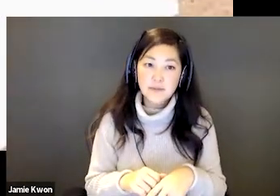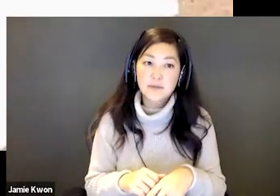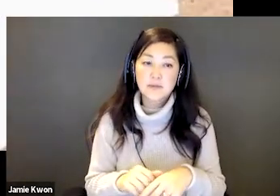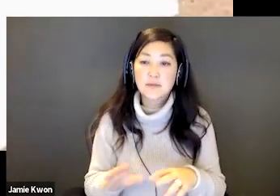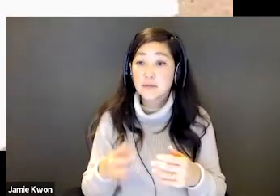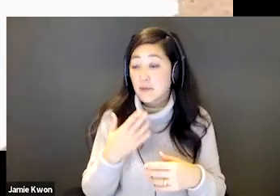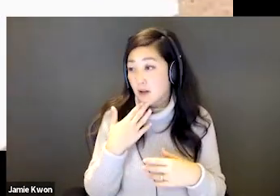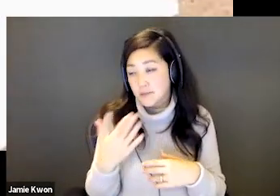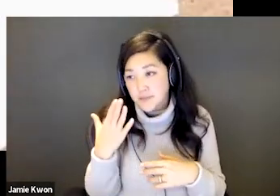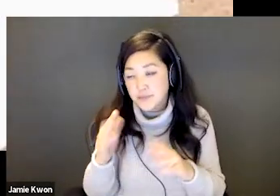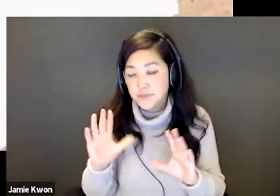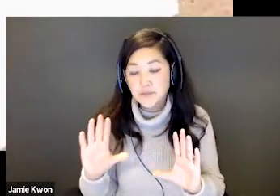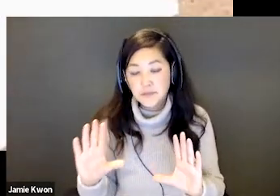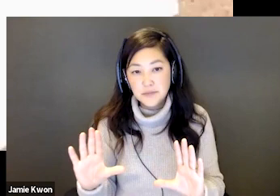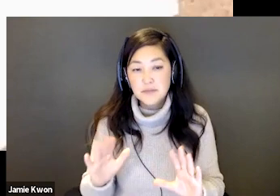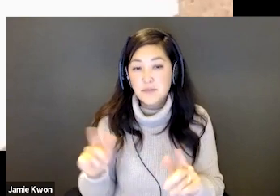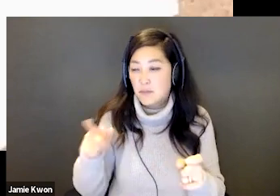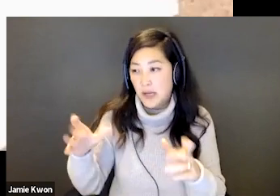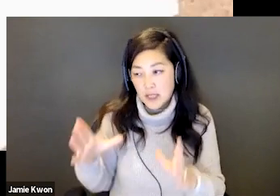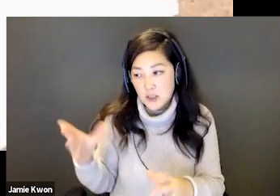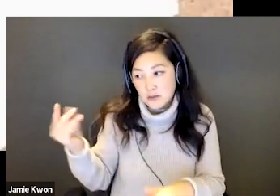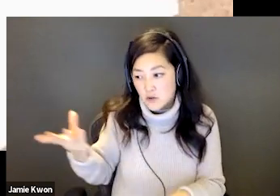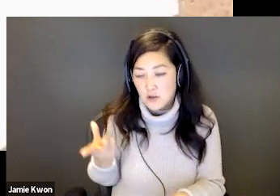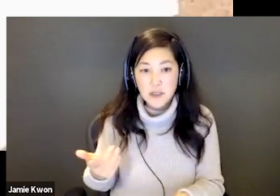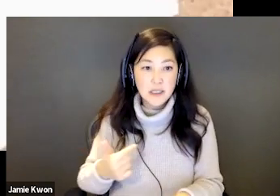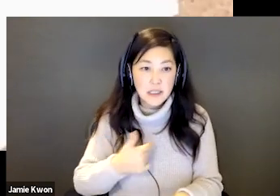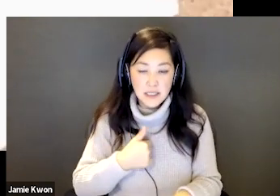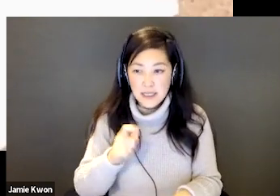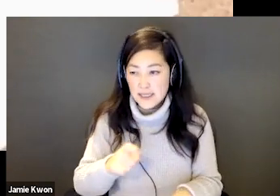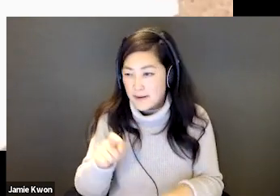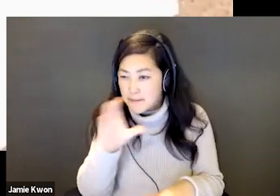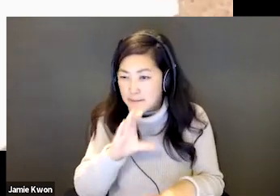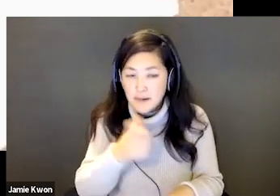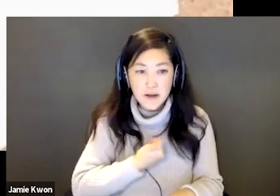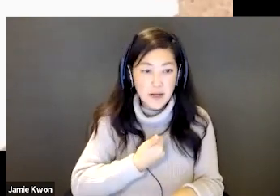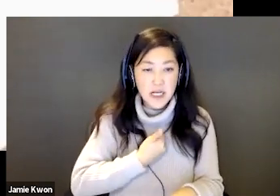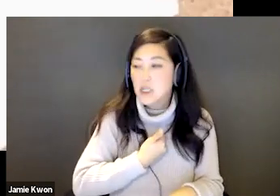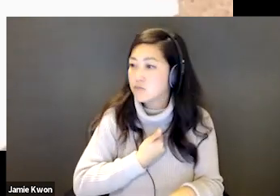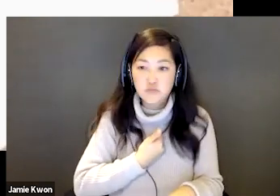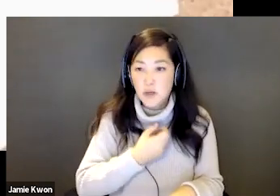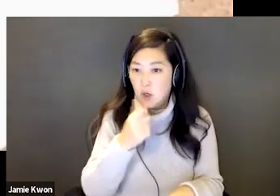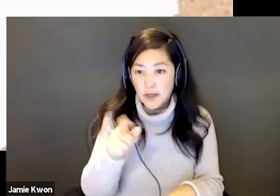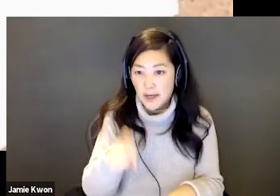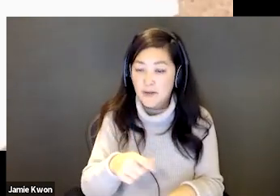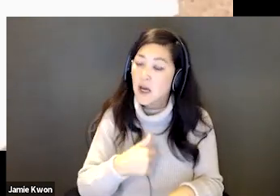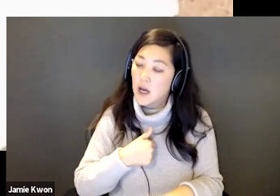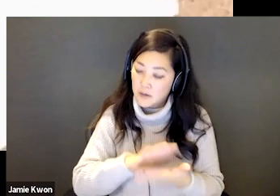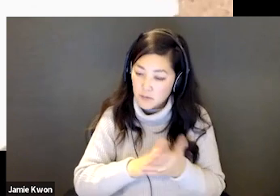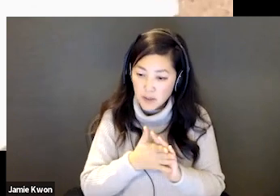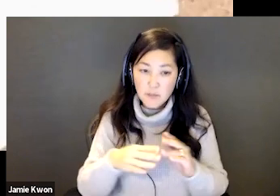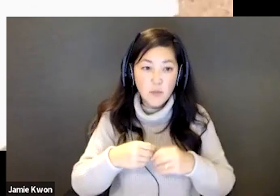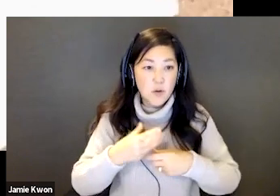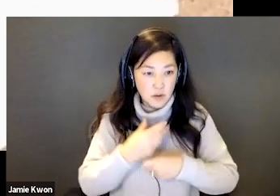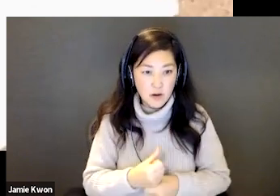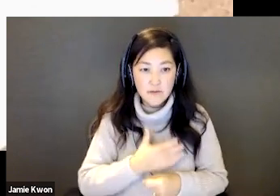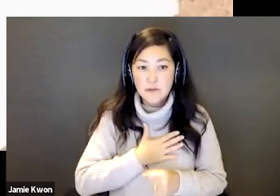Fortunately, my manager ensured I didn't have to navigate on my own again, and I grew more confident in my role,